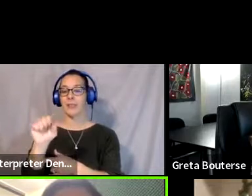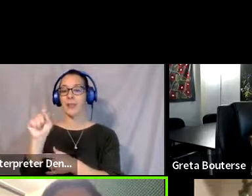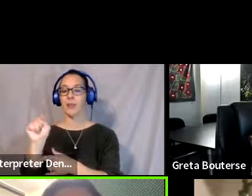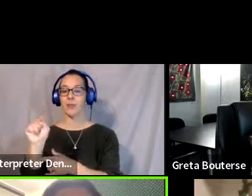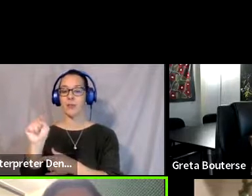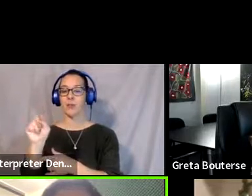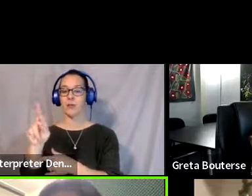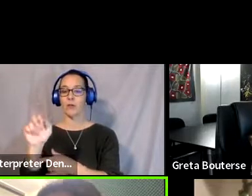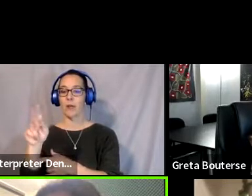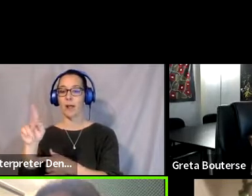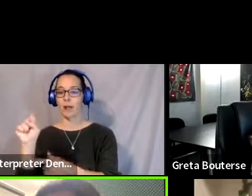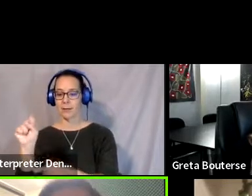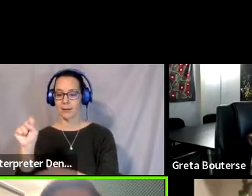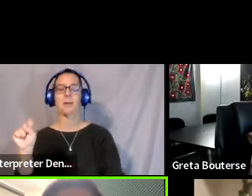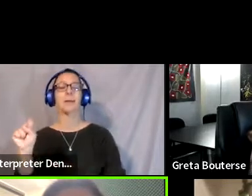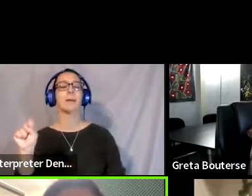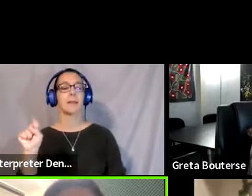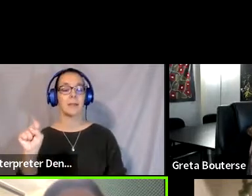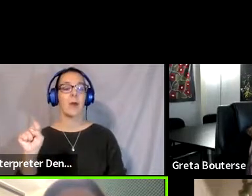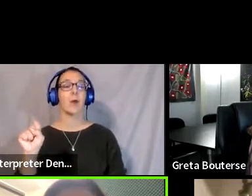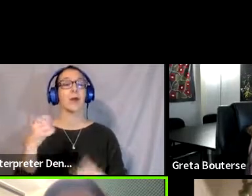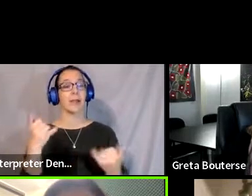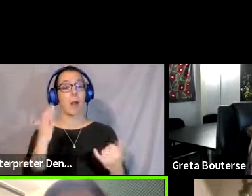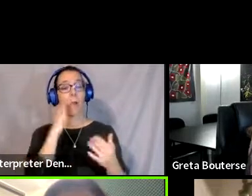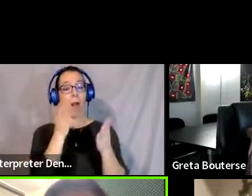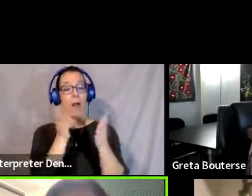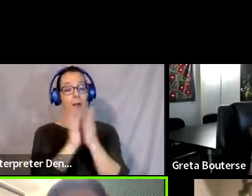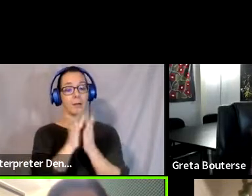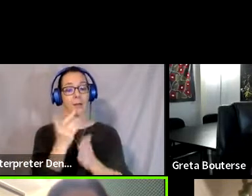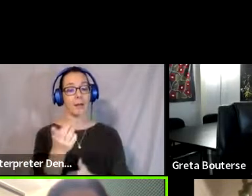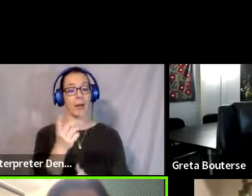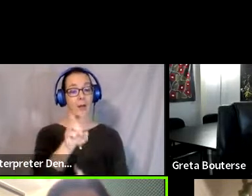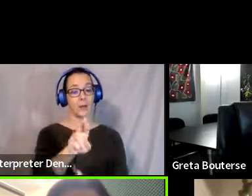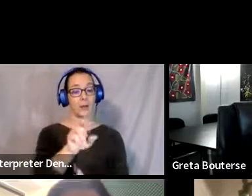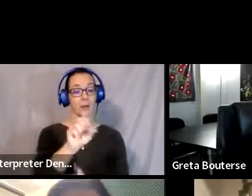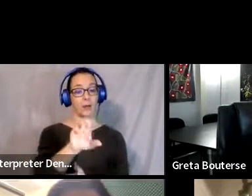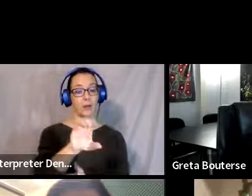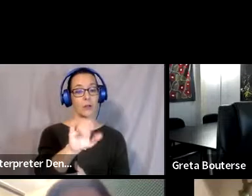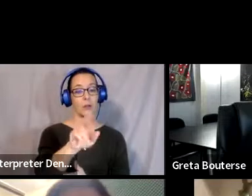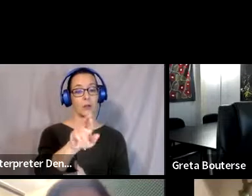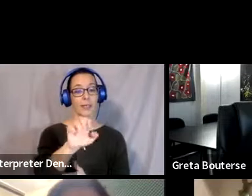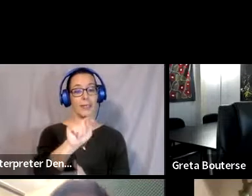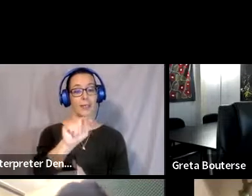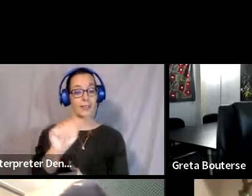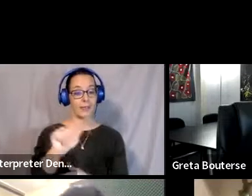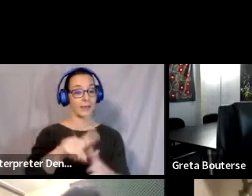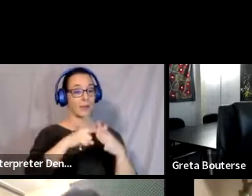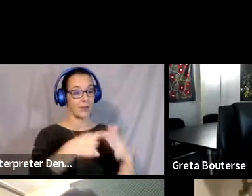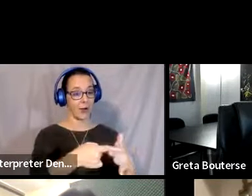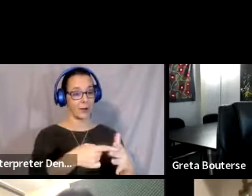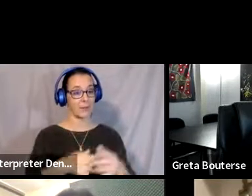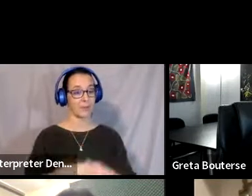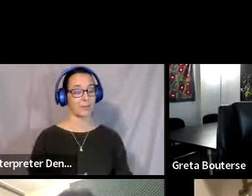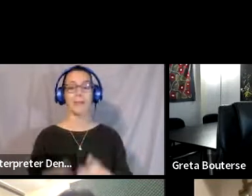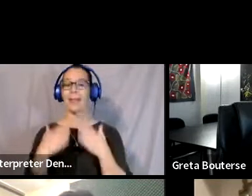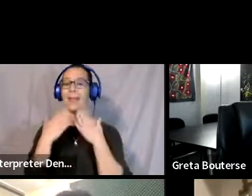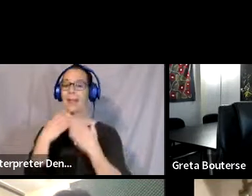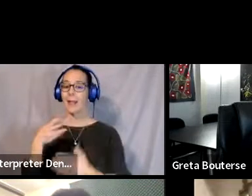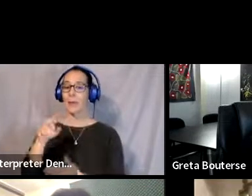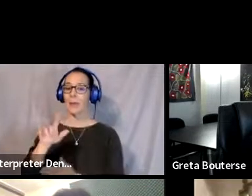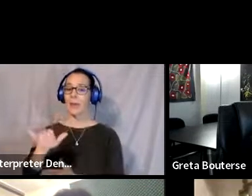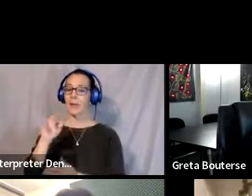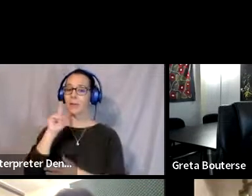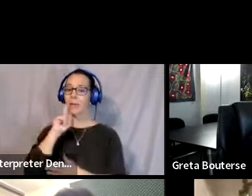would ask Dr. Shareda today to start this event. Yes, thank you, Peggy, for the introduction